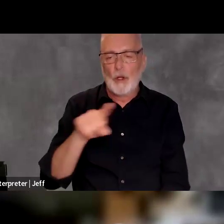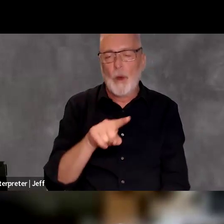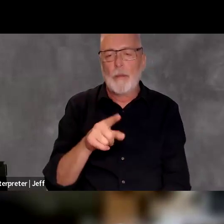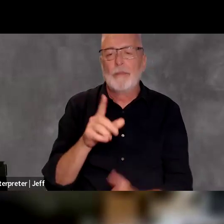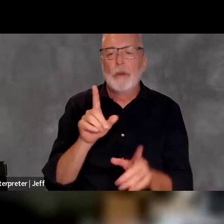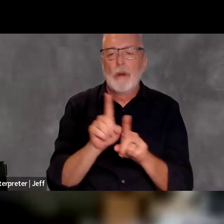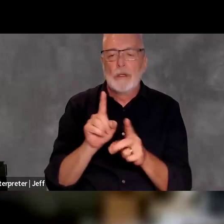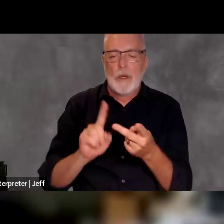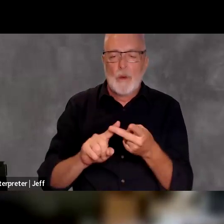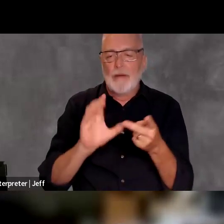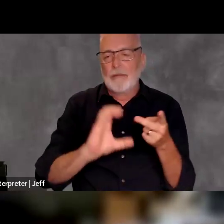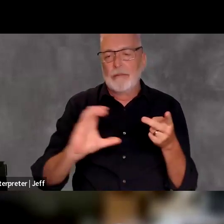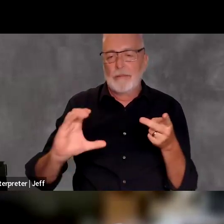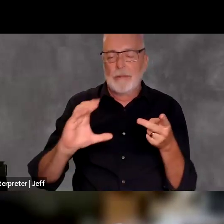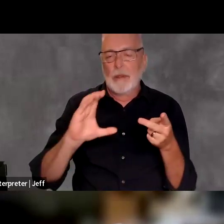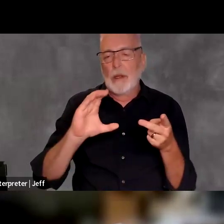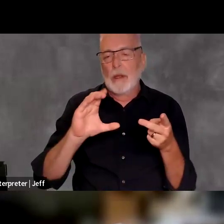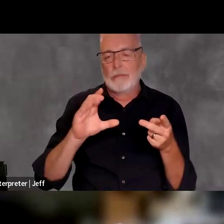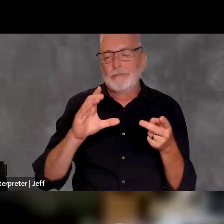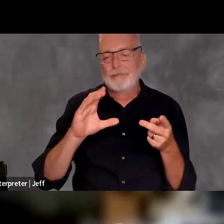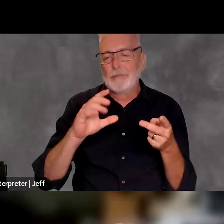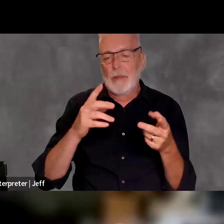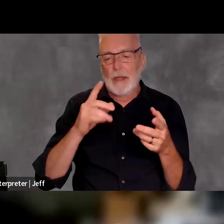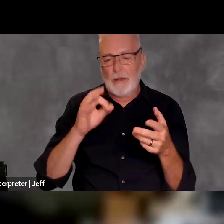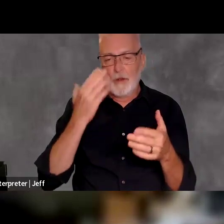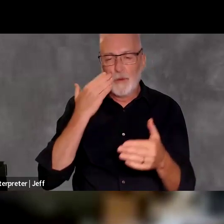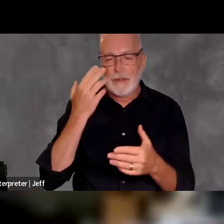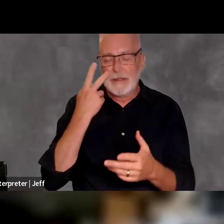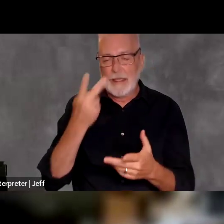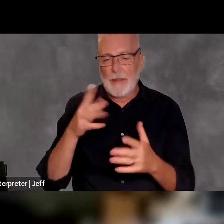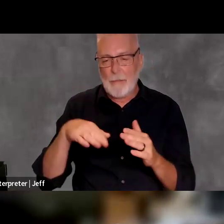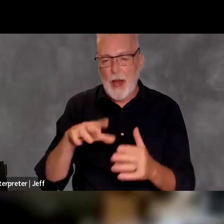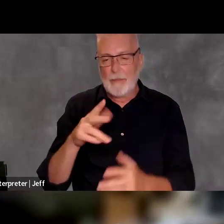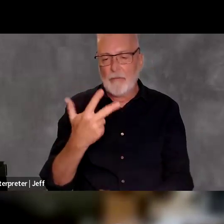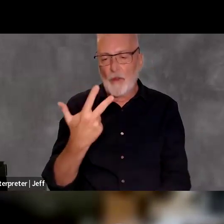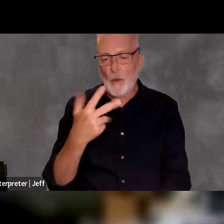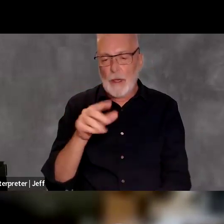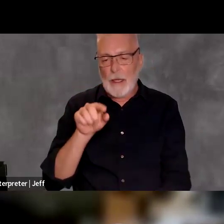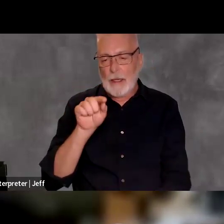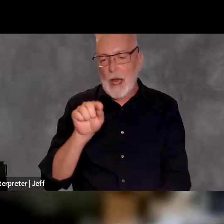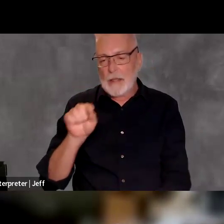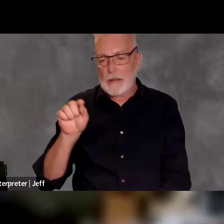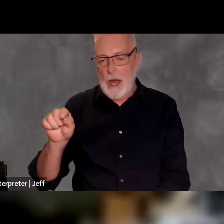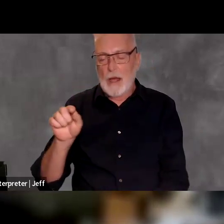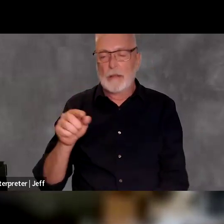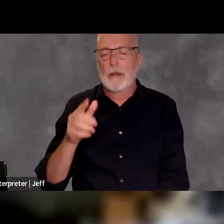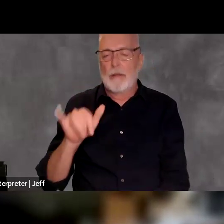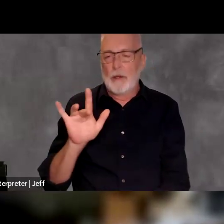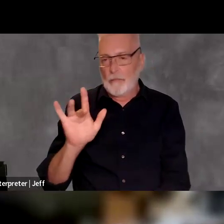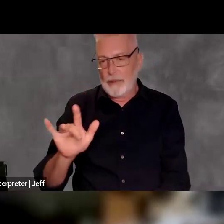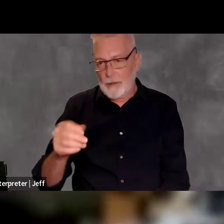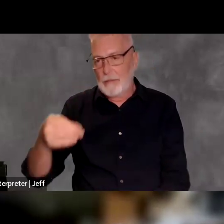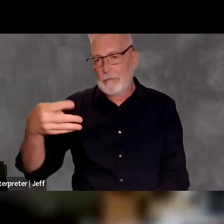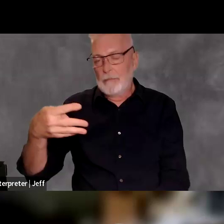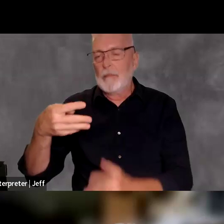closed captioning option down there at the bottom. If you hit those three little dots, that should bring up the closed captioning. We